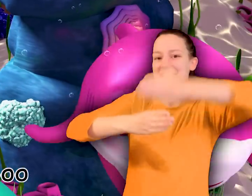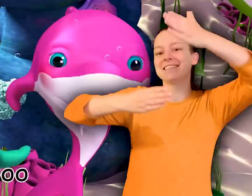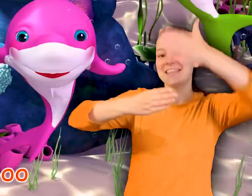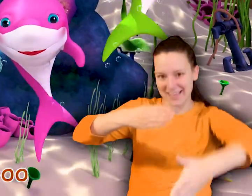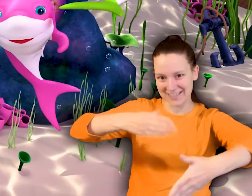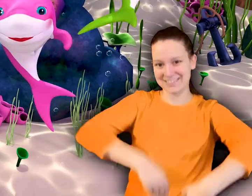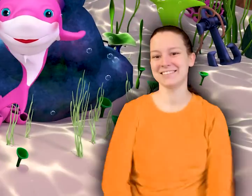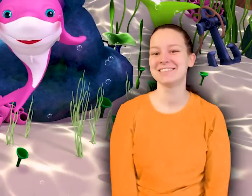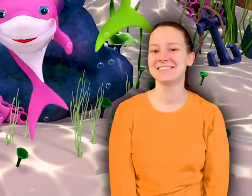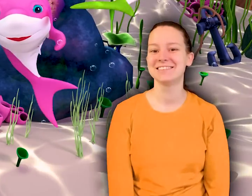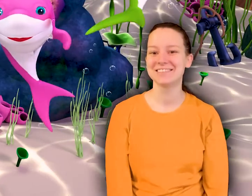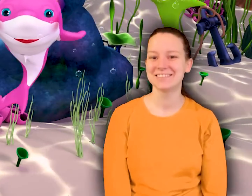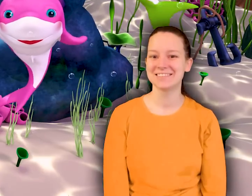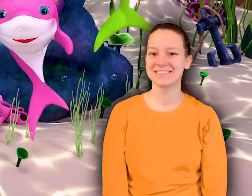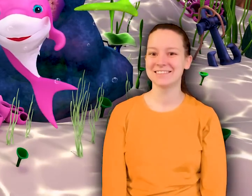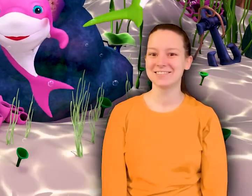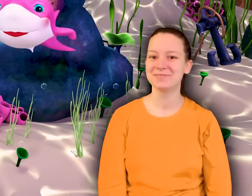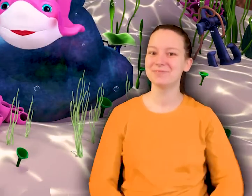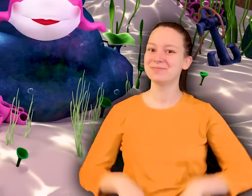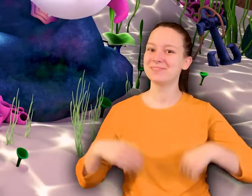end it's the